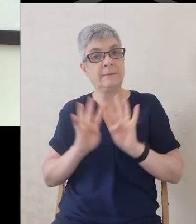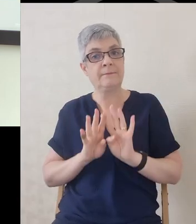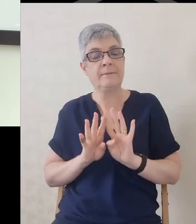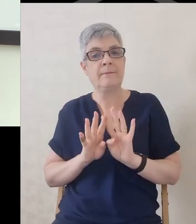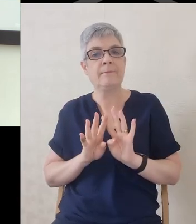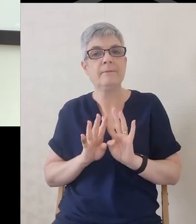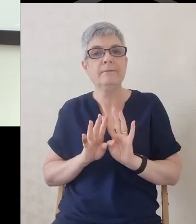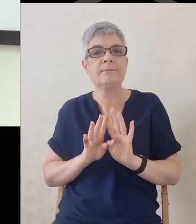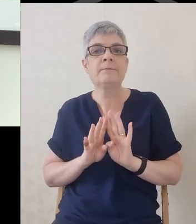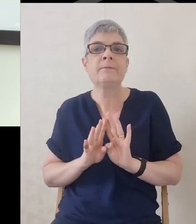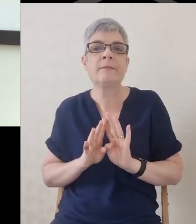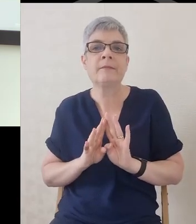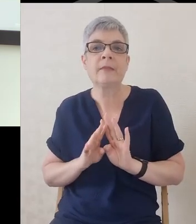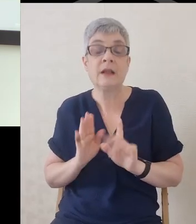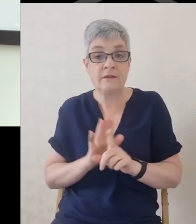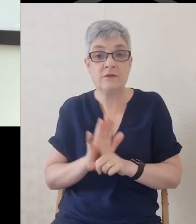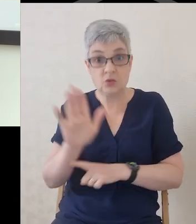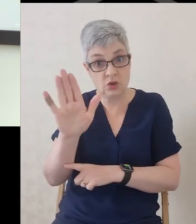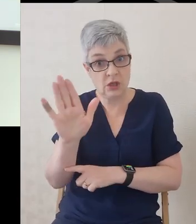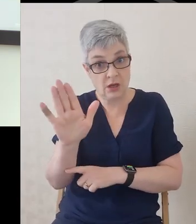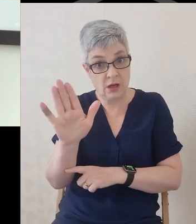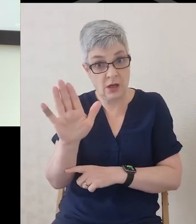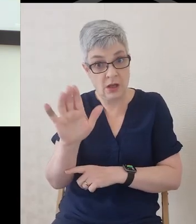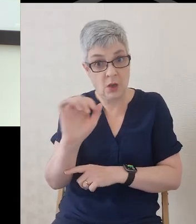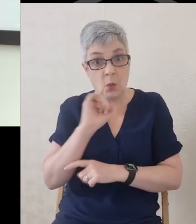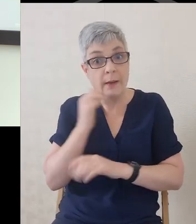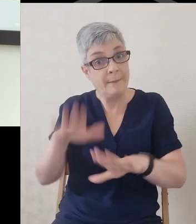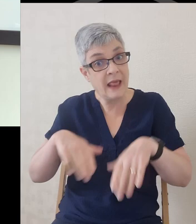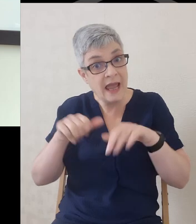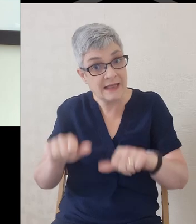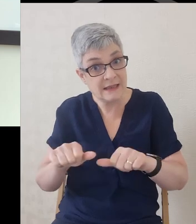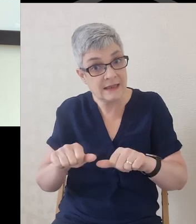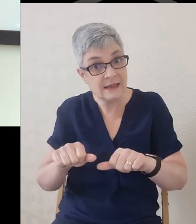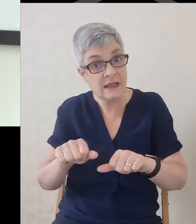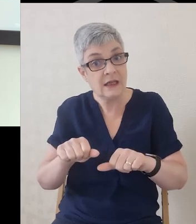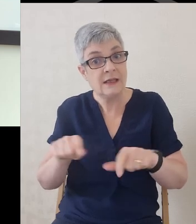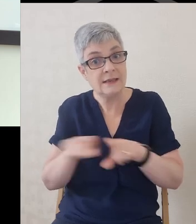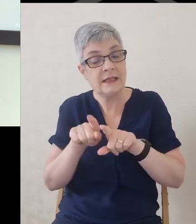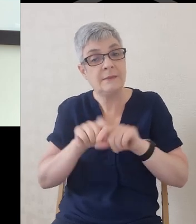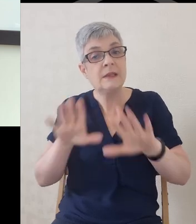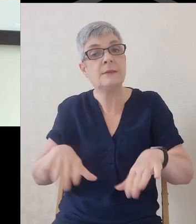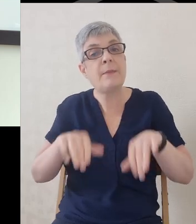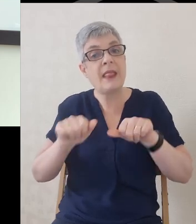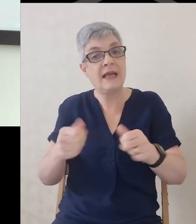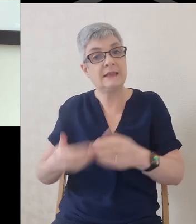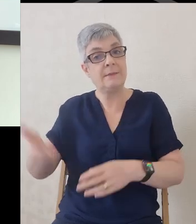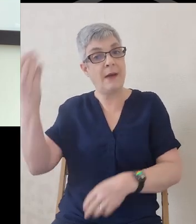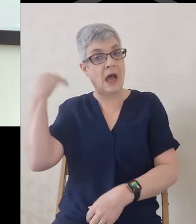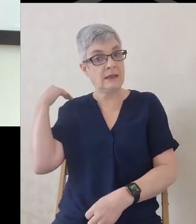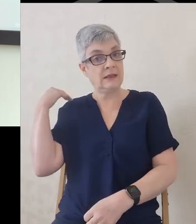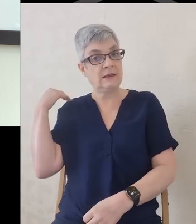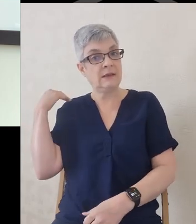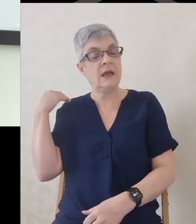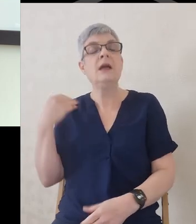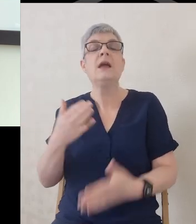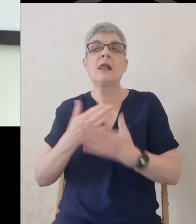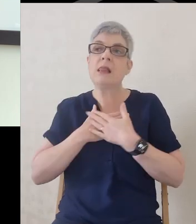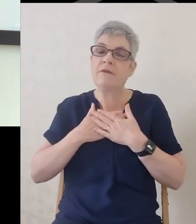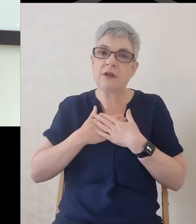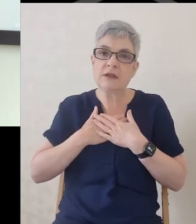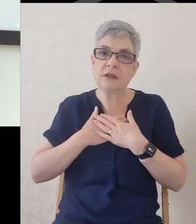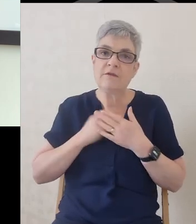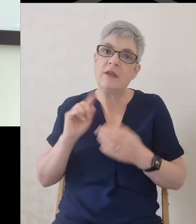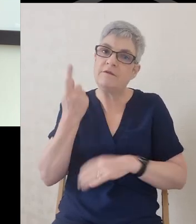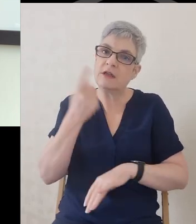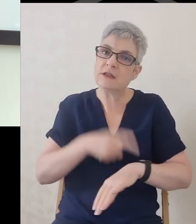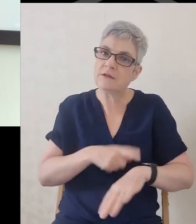Each future period he will bless as he has blessed the past. He loved us from the first of